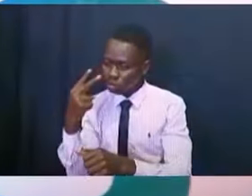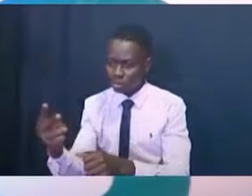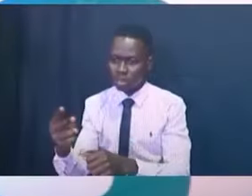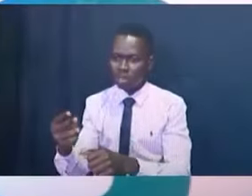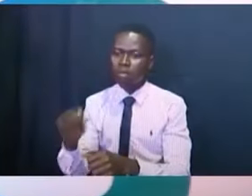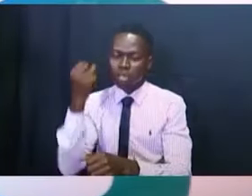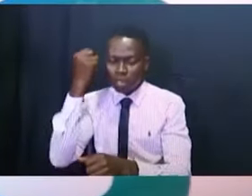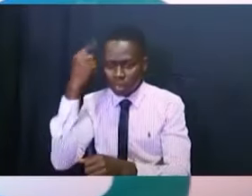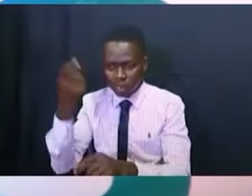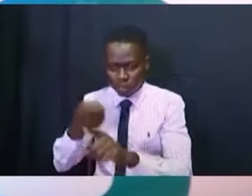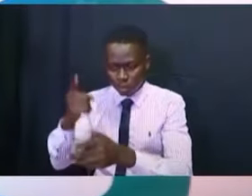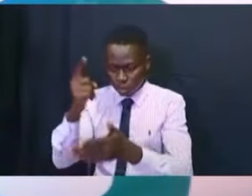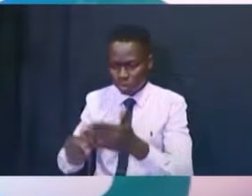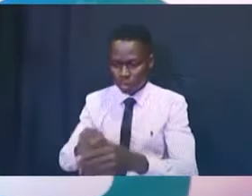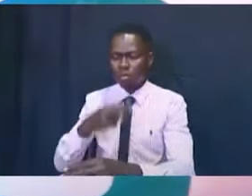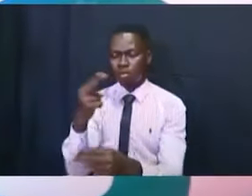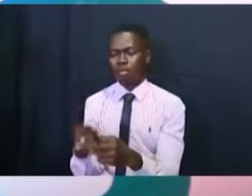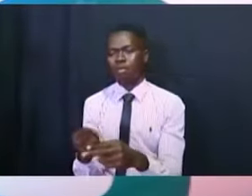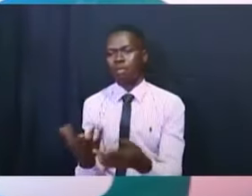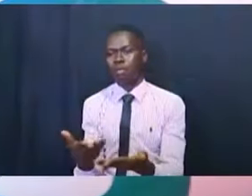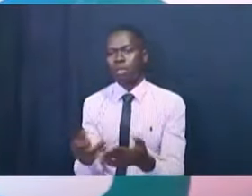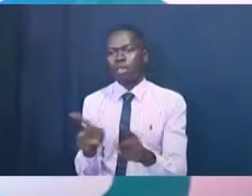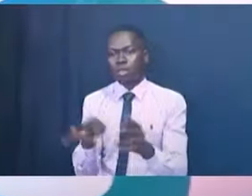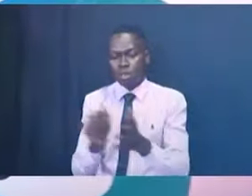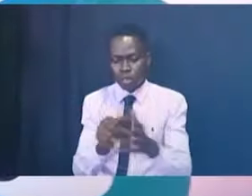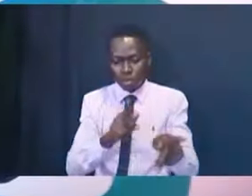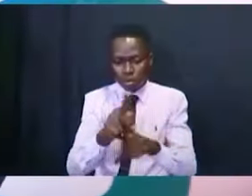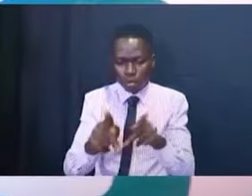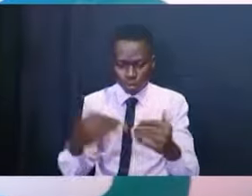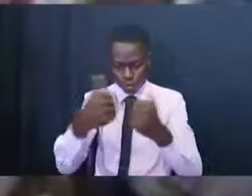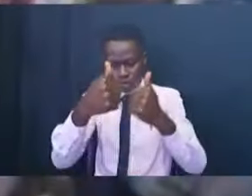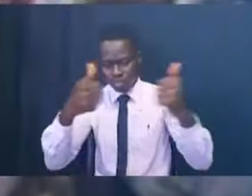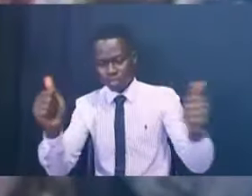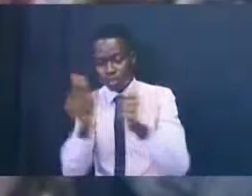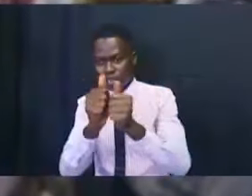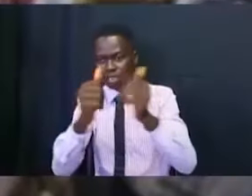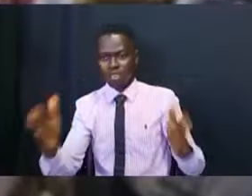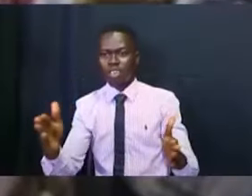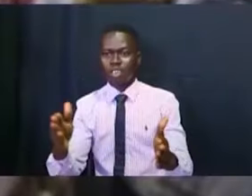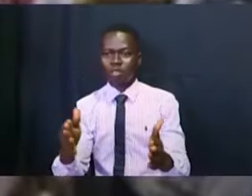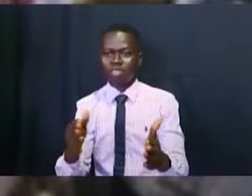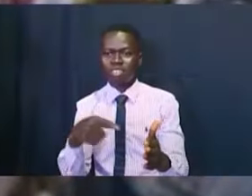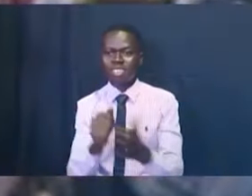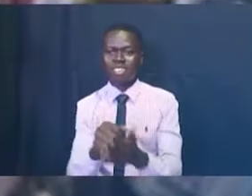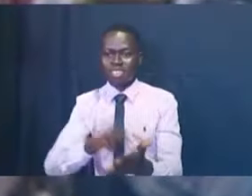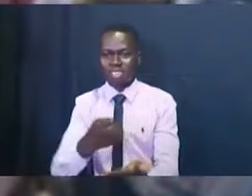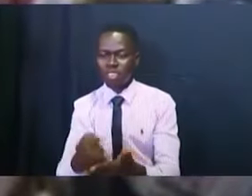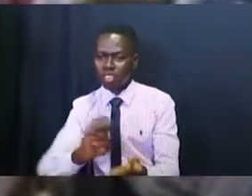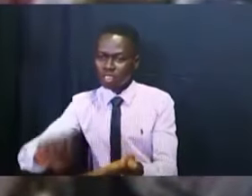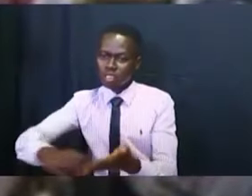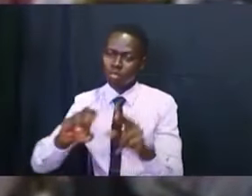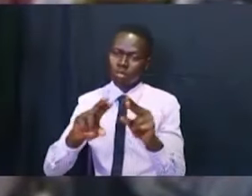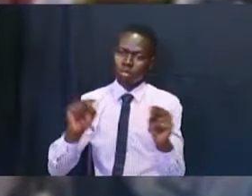being understood from what has been made, so that people are without excuse. For although they